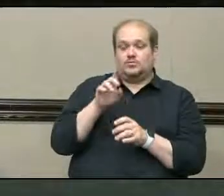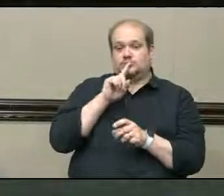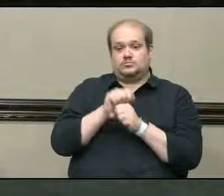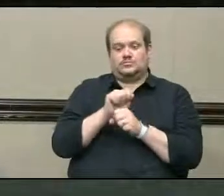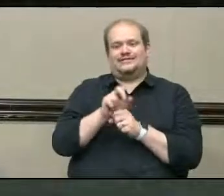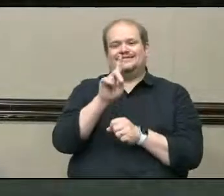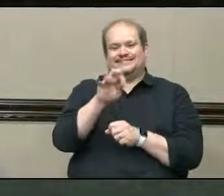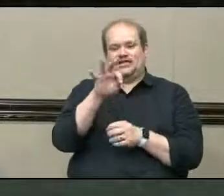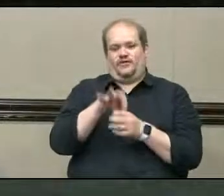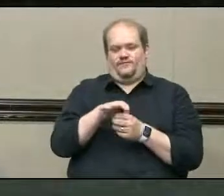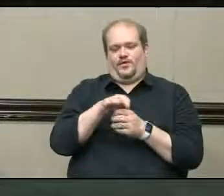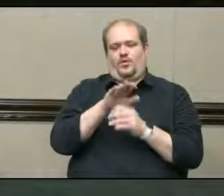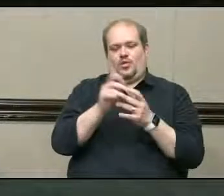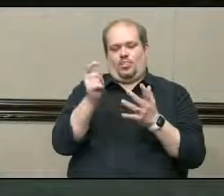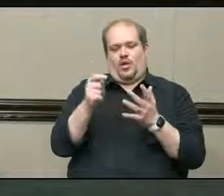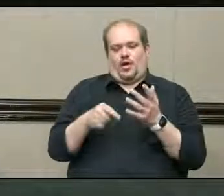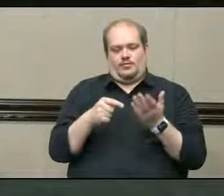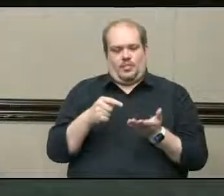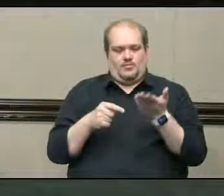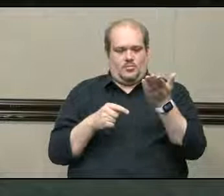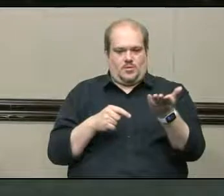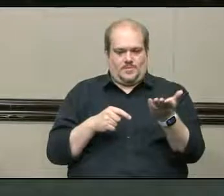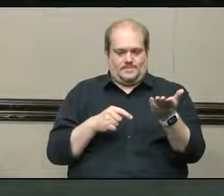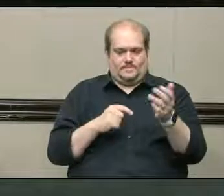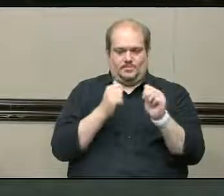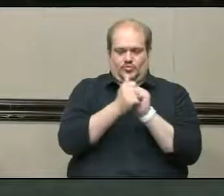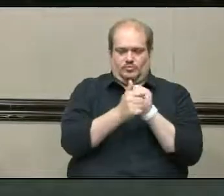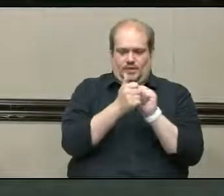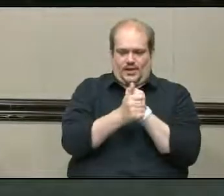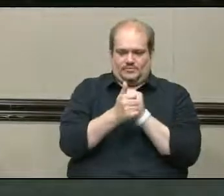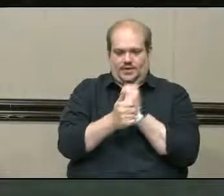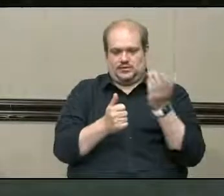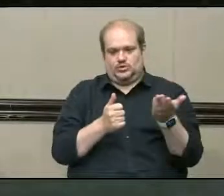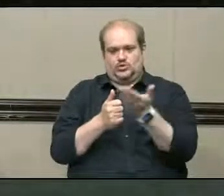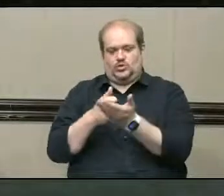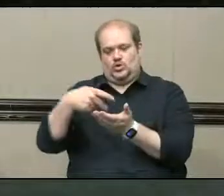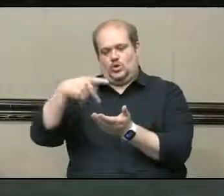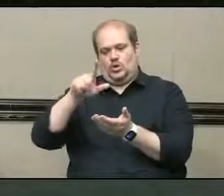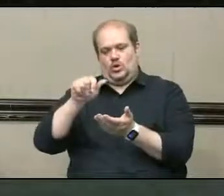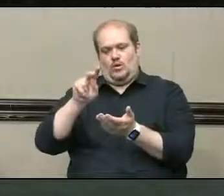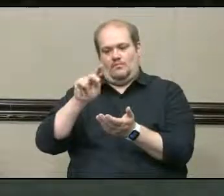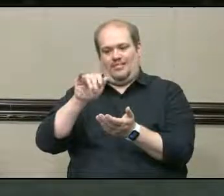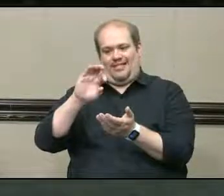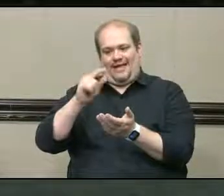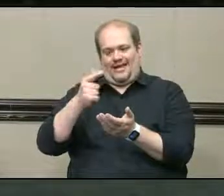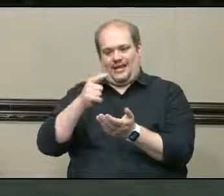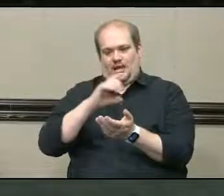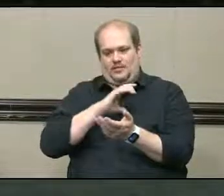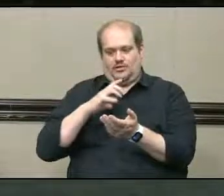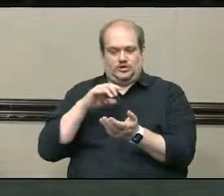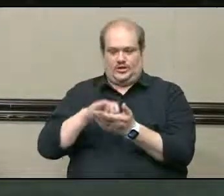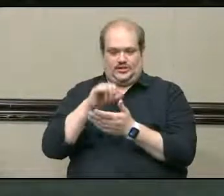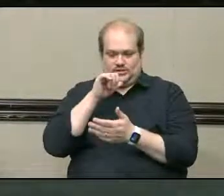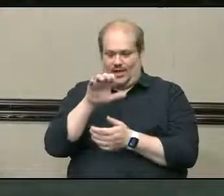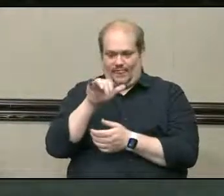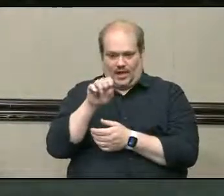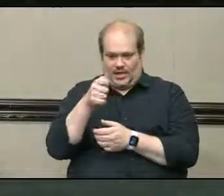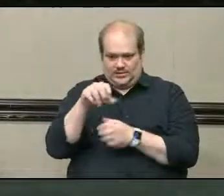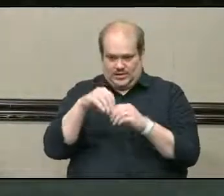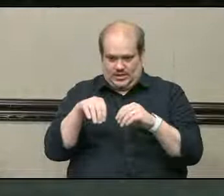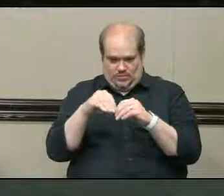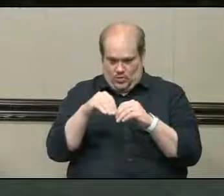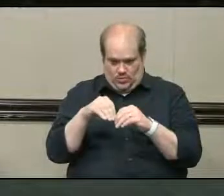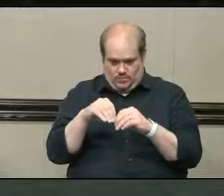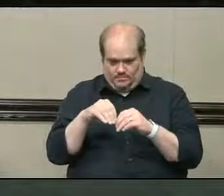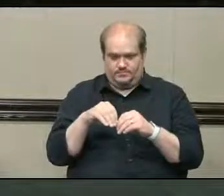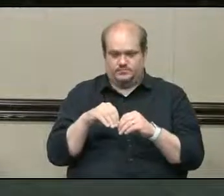voted on the items that come before them to pass it on to the Planning Commission. That is no longer the case.